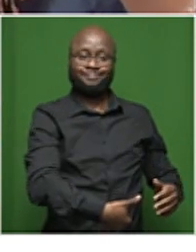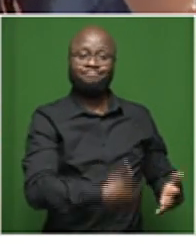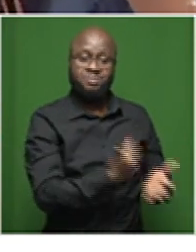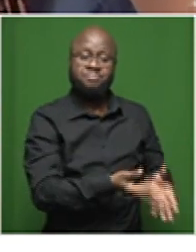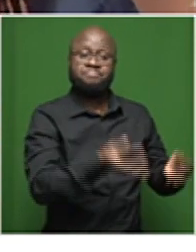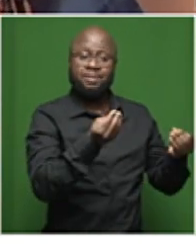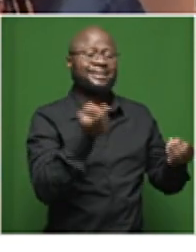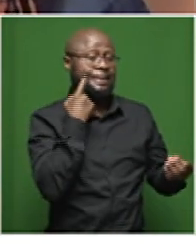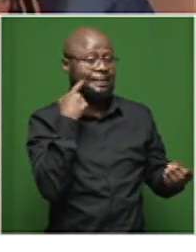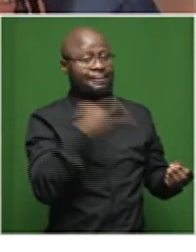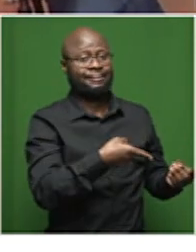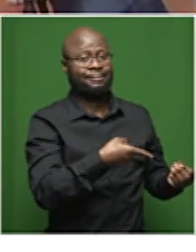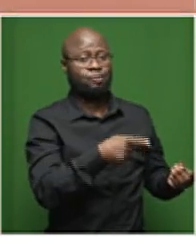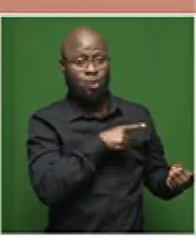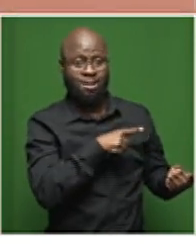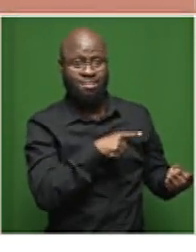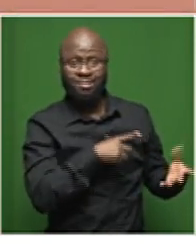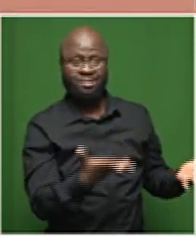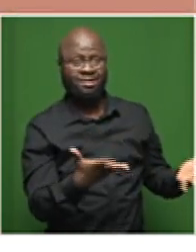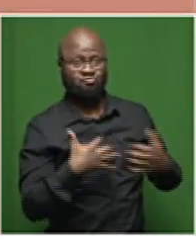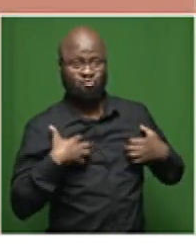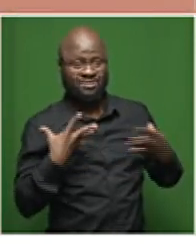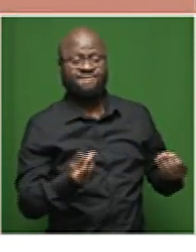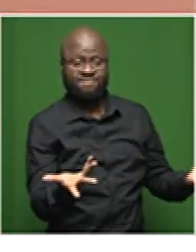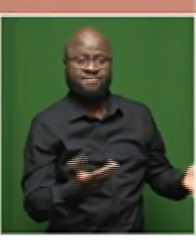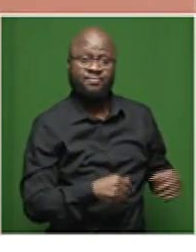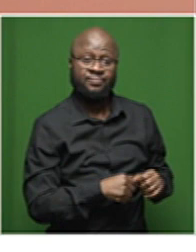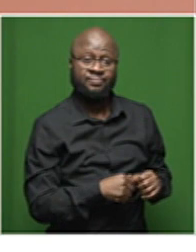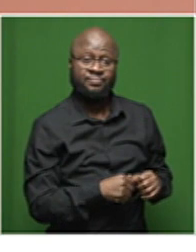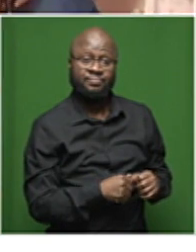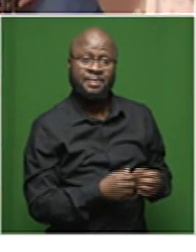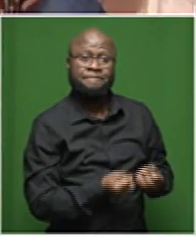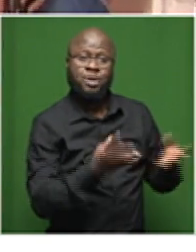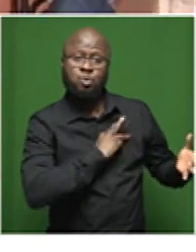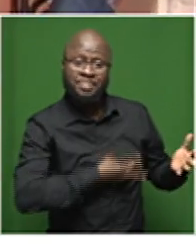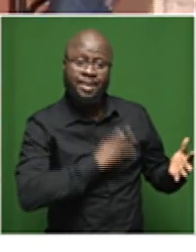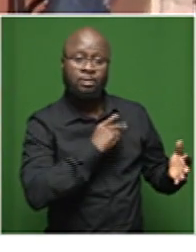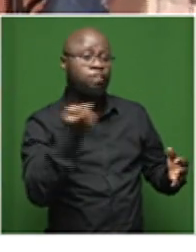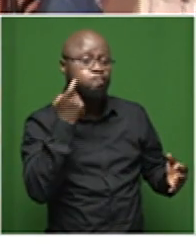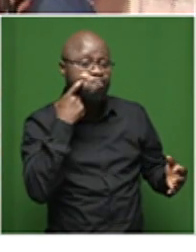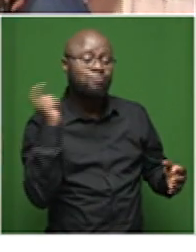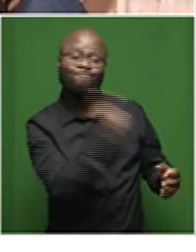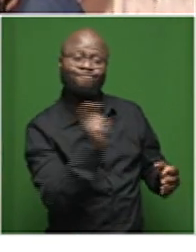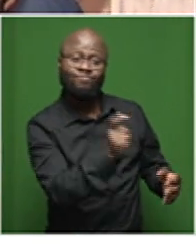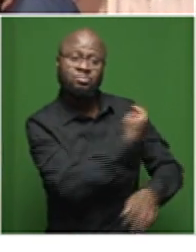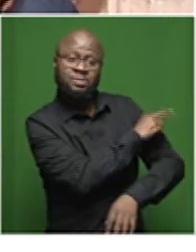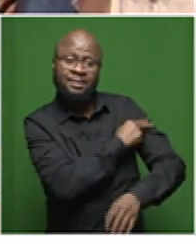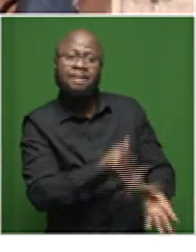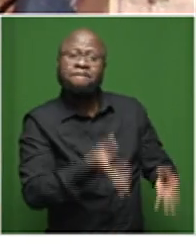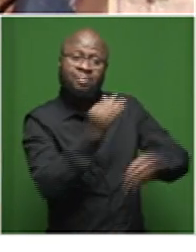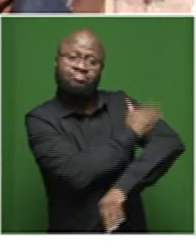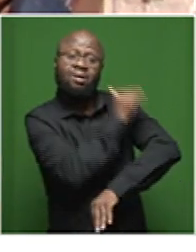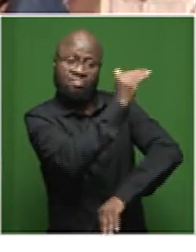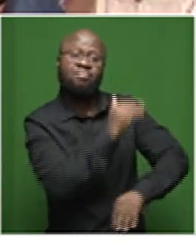is hypertension in pregnancy, looking at the patients seen at Chris Hani Baragwanath Academic Hospital? Some